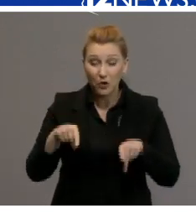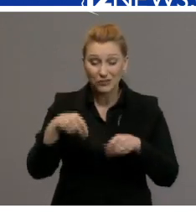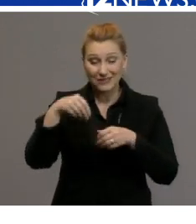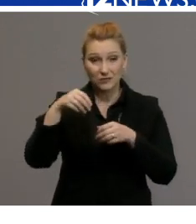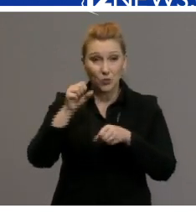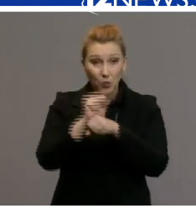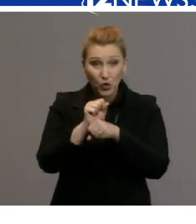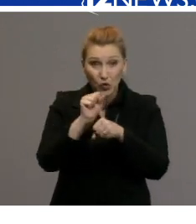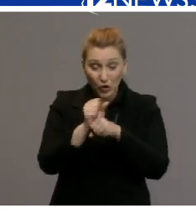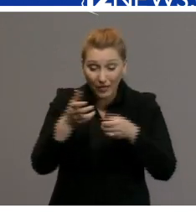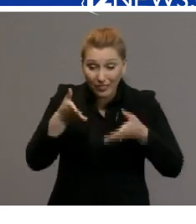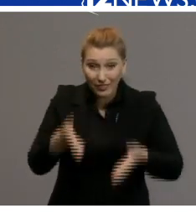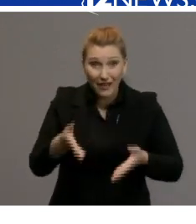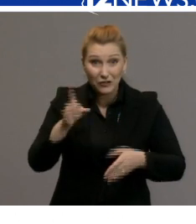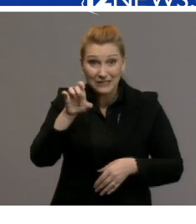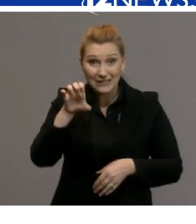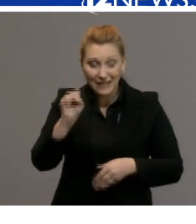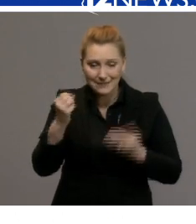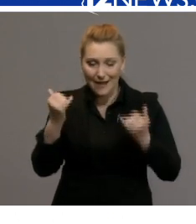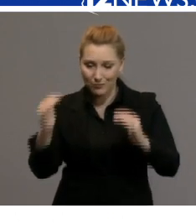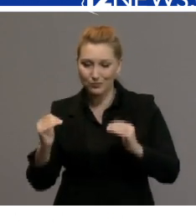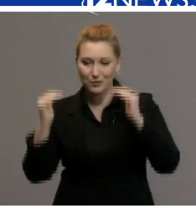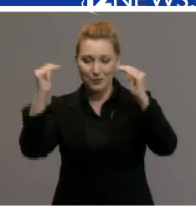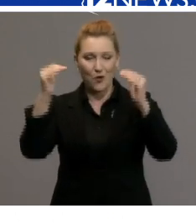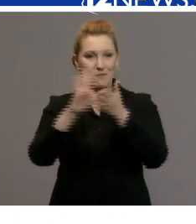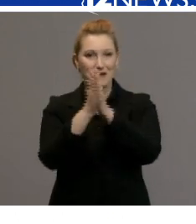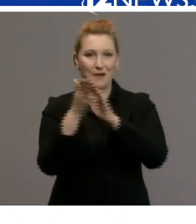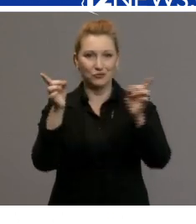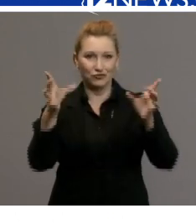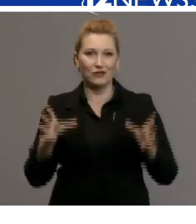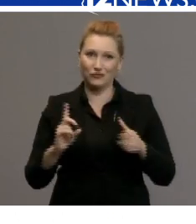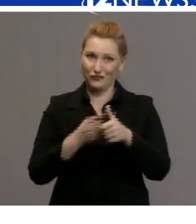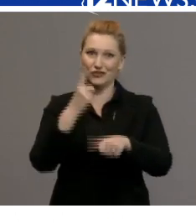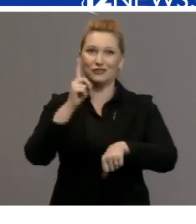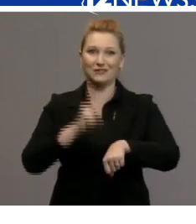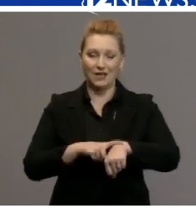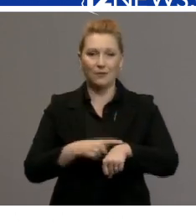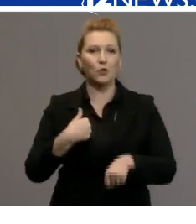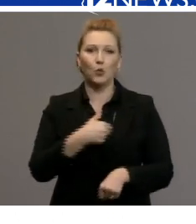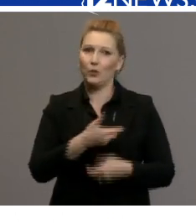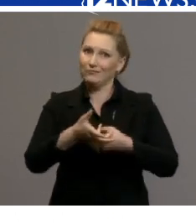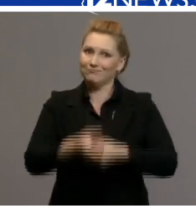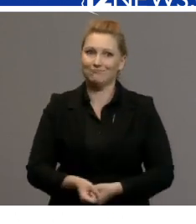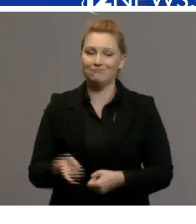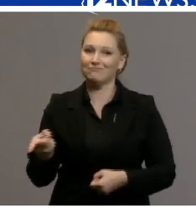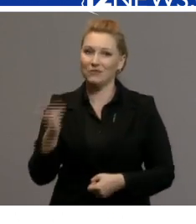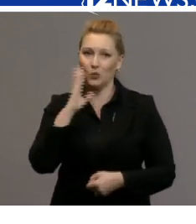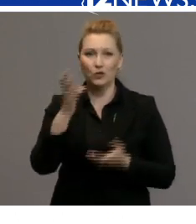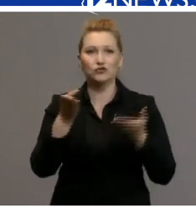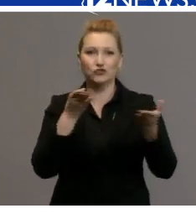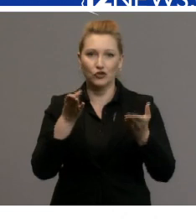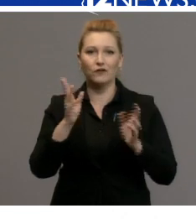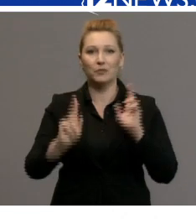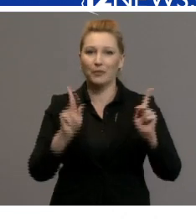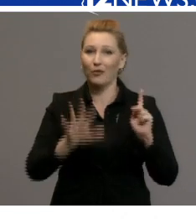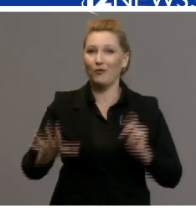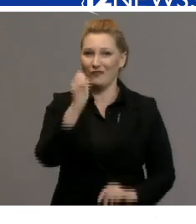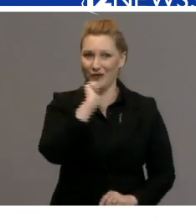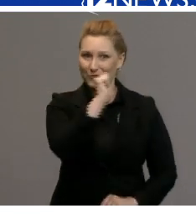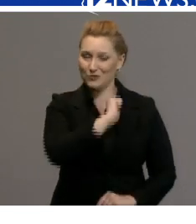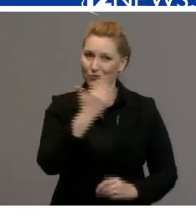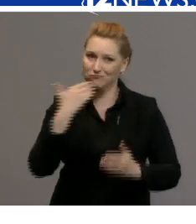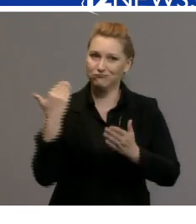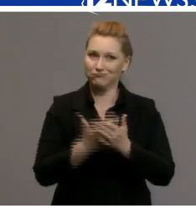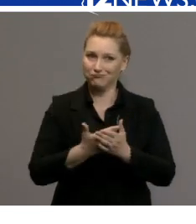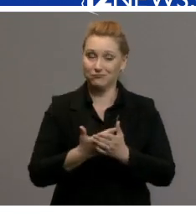and that he will serve the people of Arizona well going forward. I also want to give a special thank you